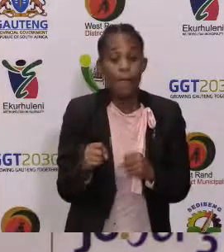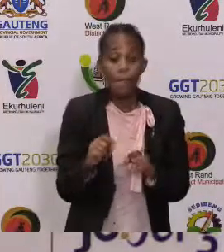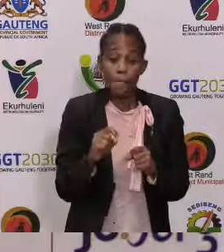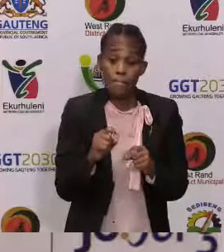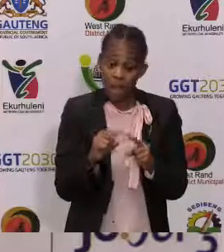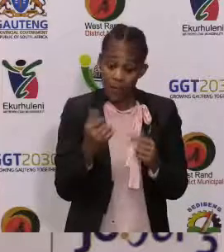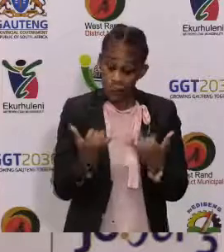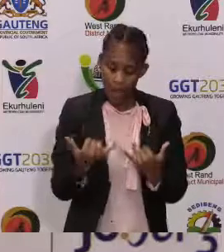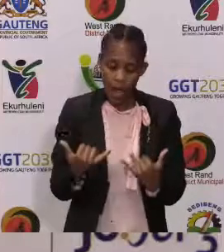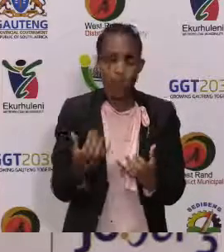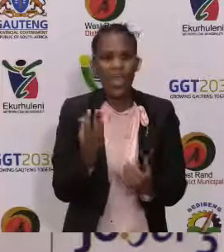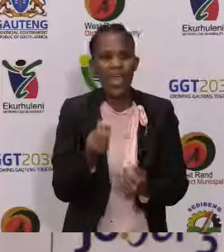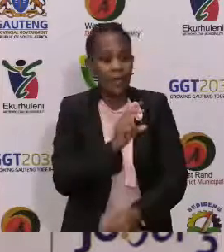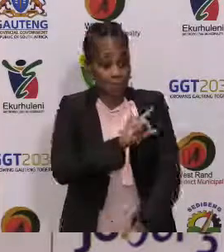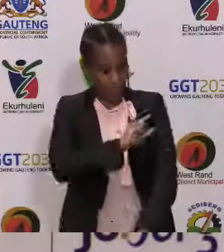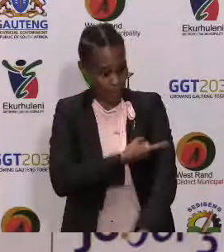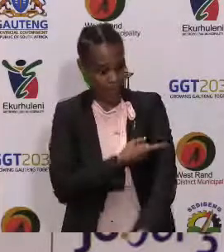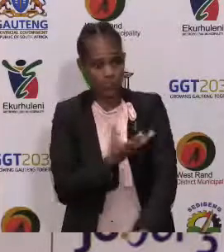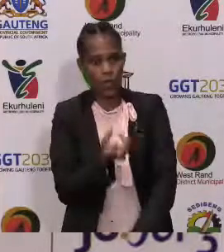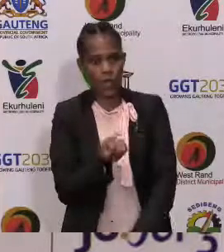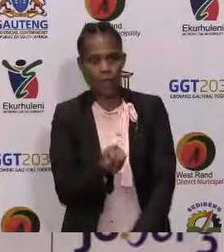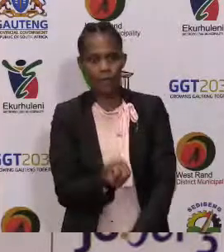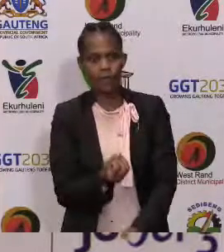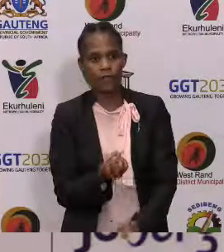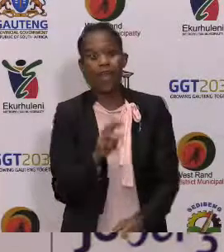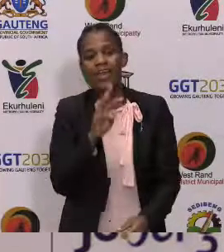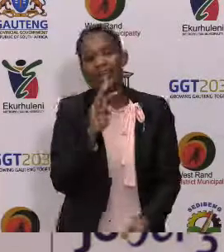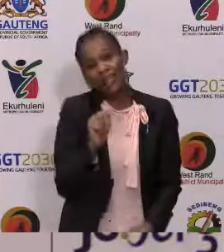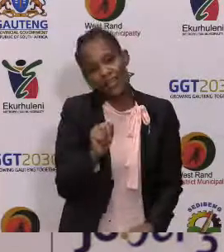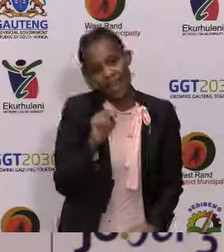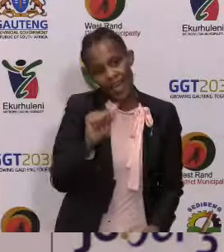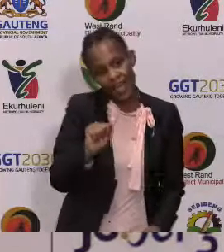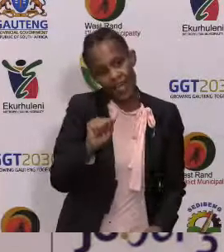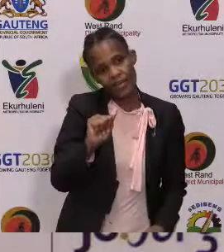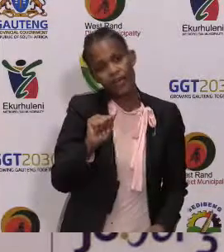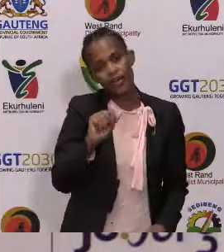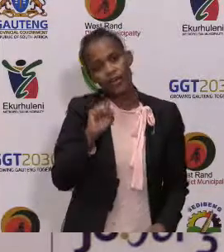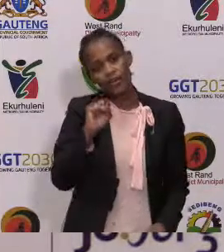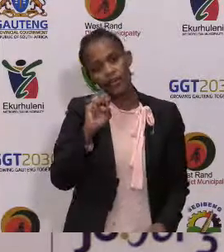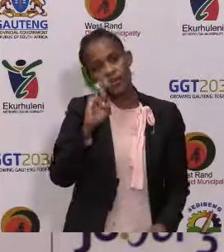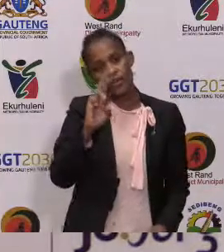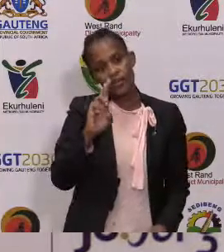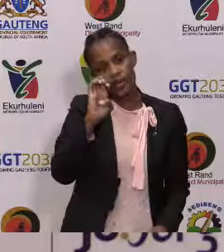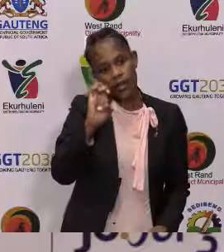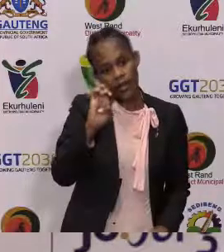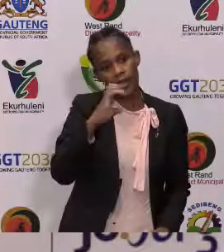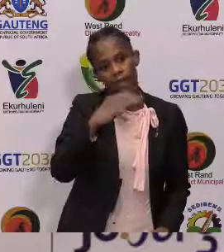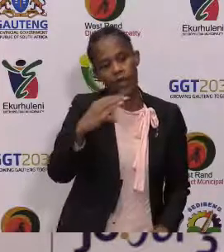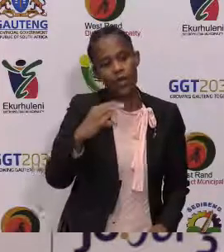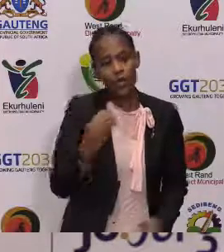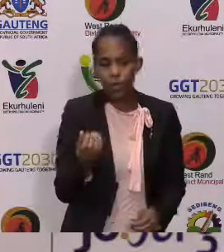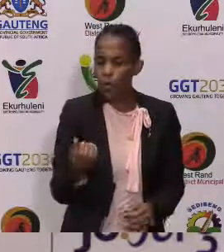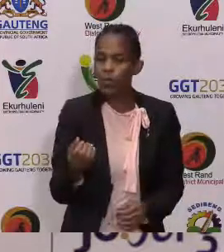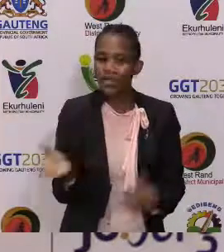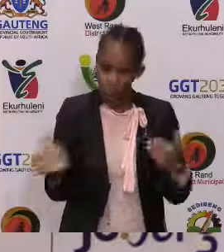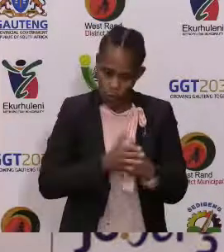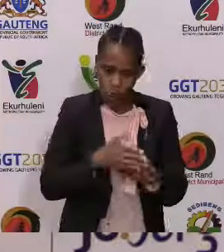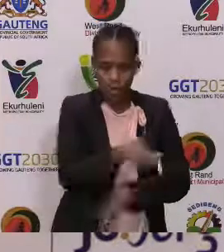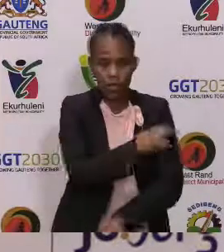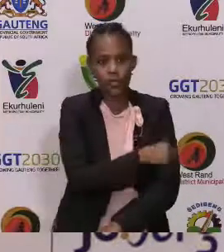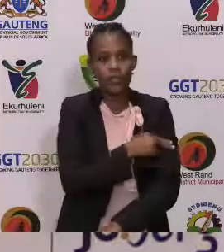we have capacity. So Nasrec was shut down because we have existing capacity. And we hope